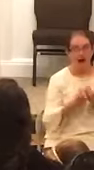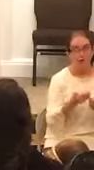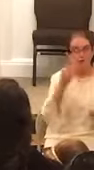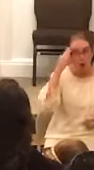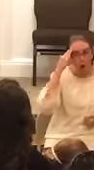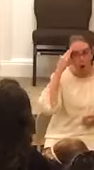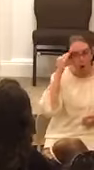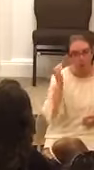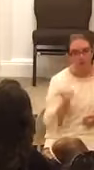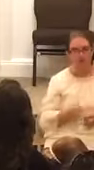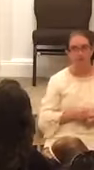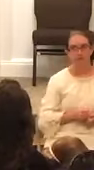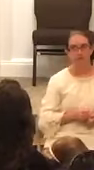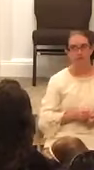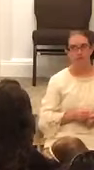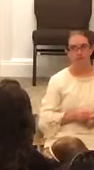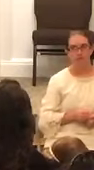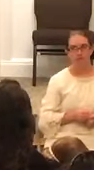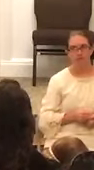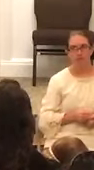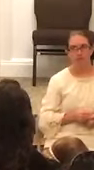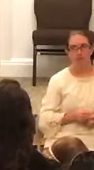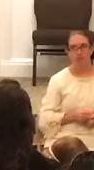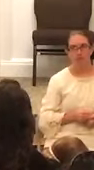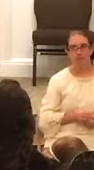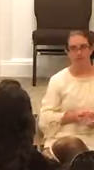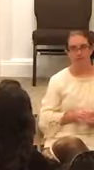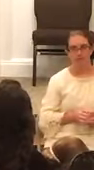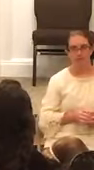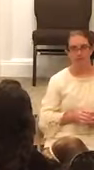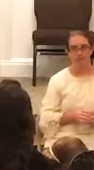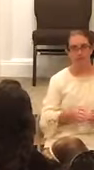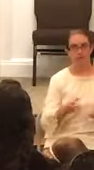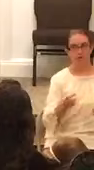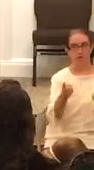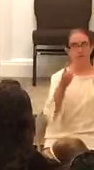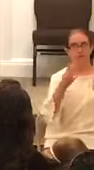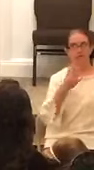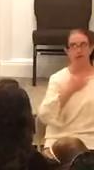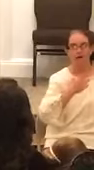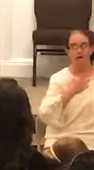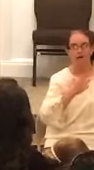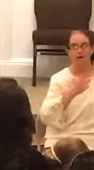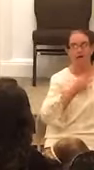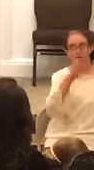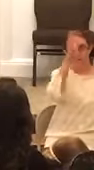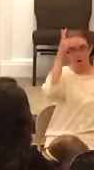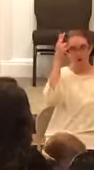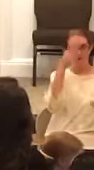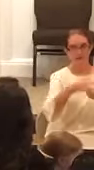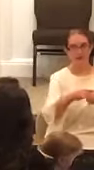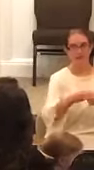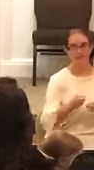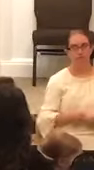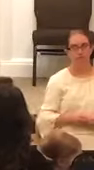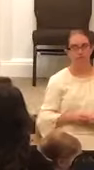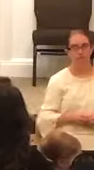that? I am the Father of love. I'm come in my Father's name.